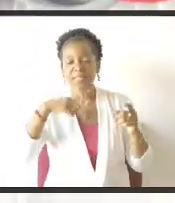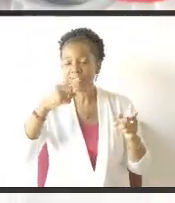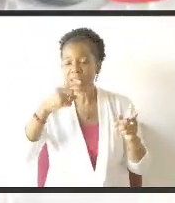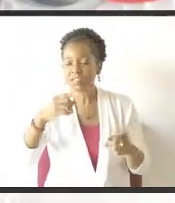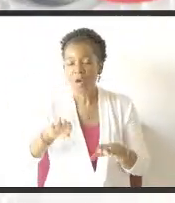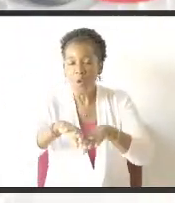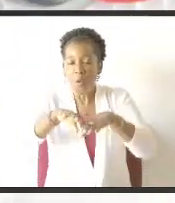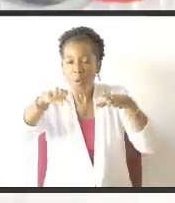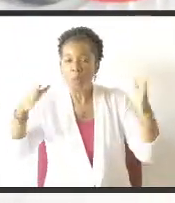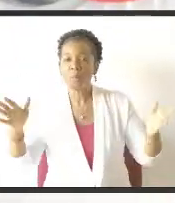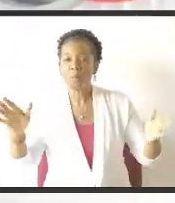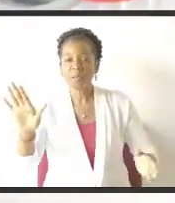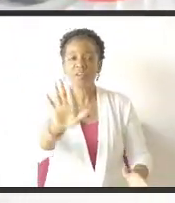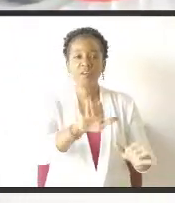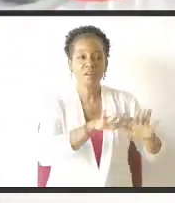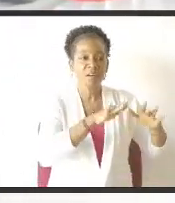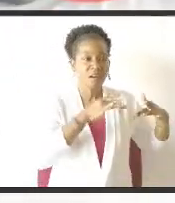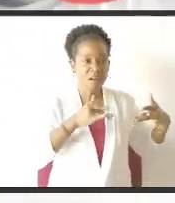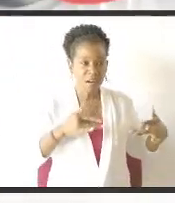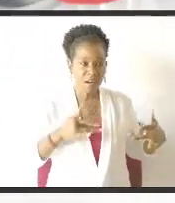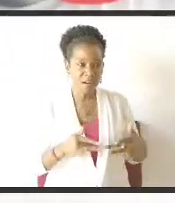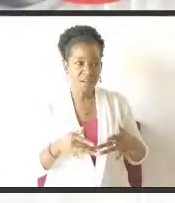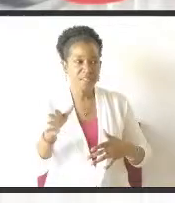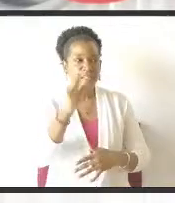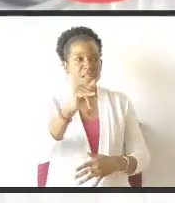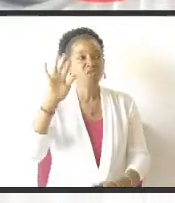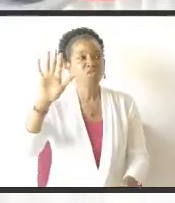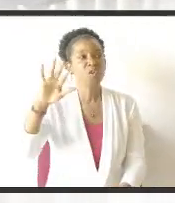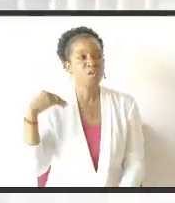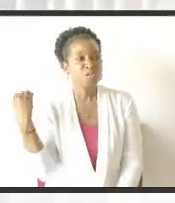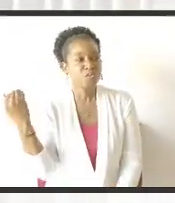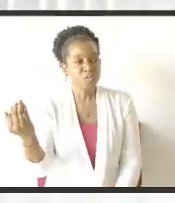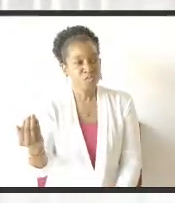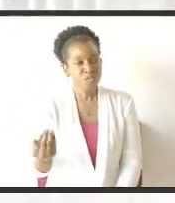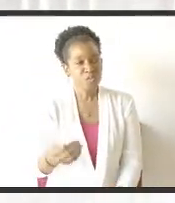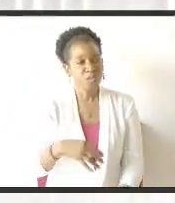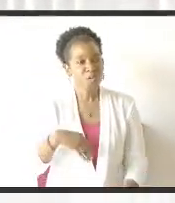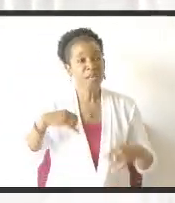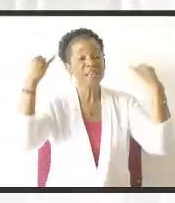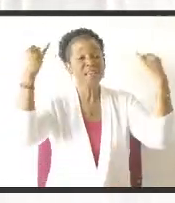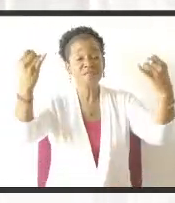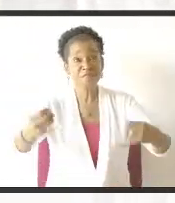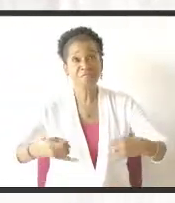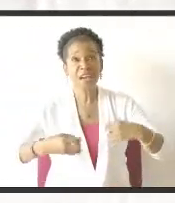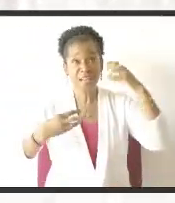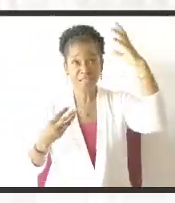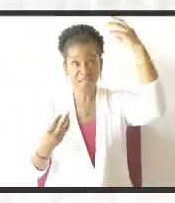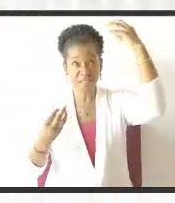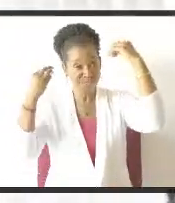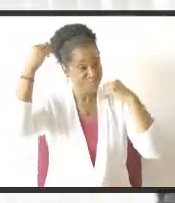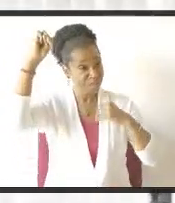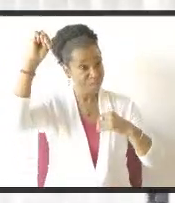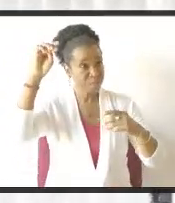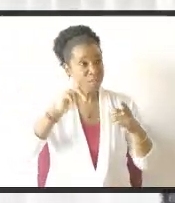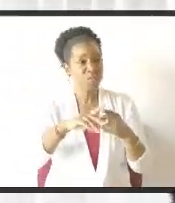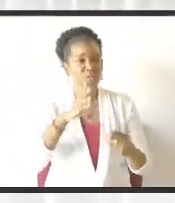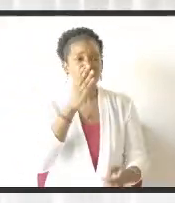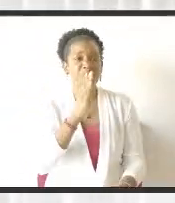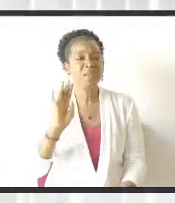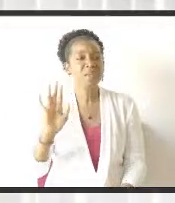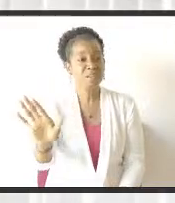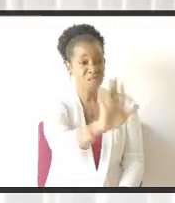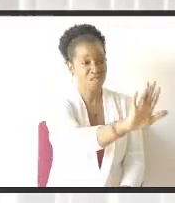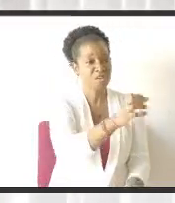Savior. God gives the power or the authority to become the sons of God,